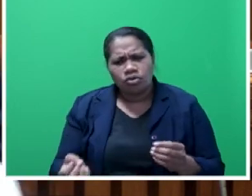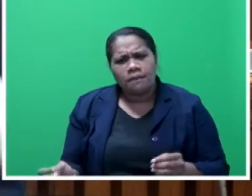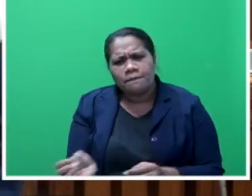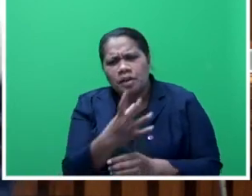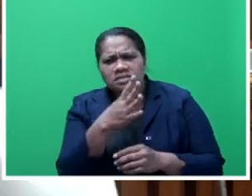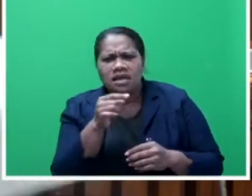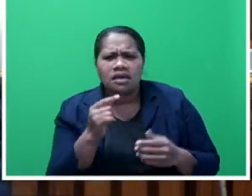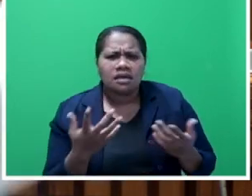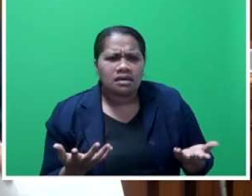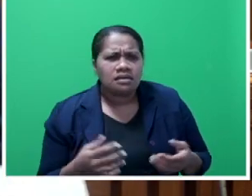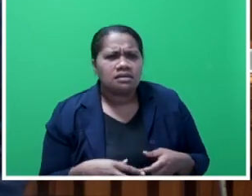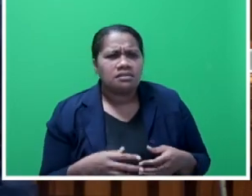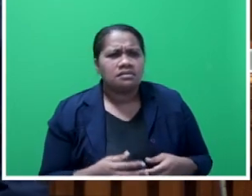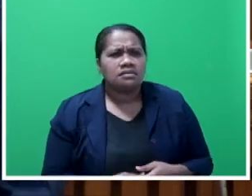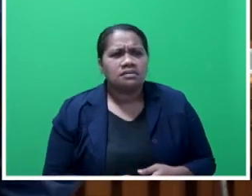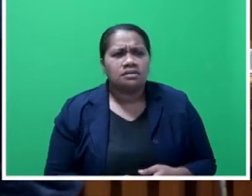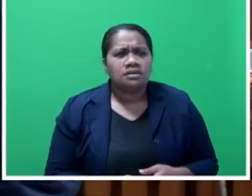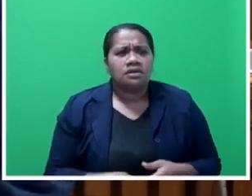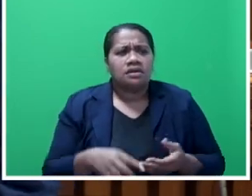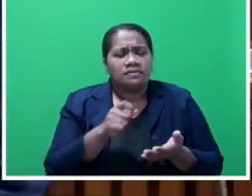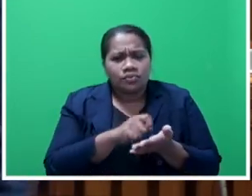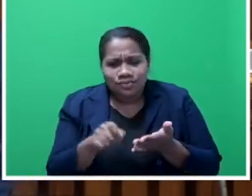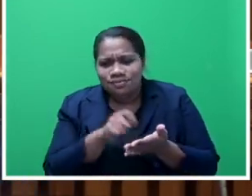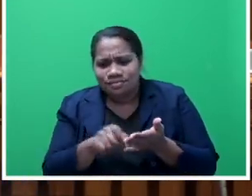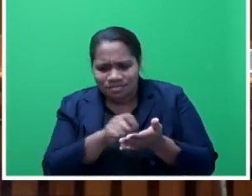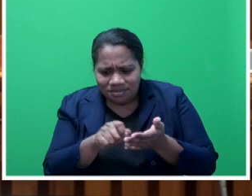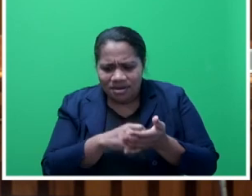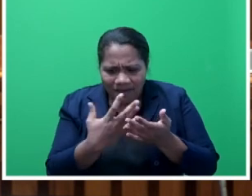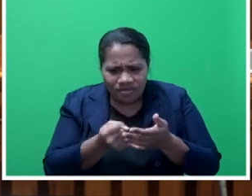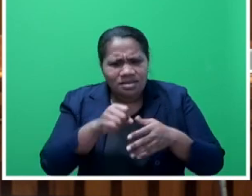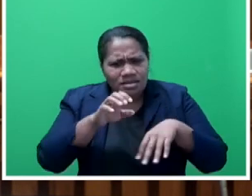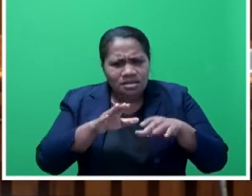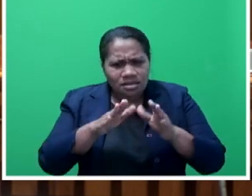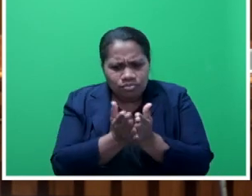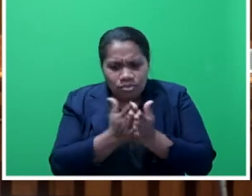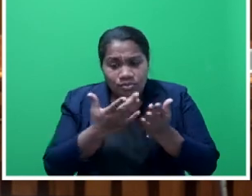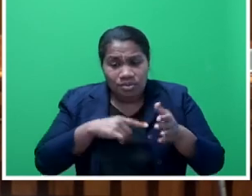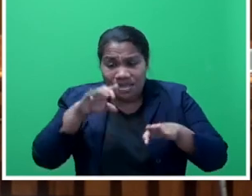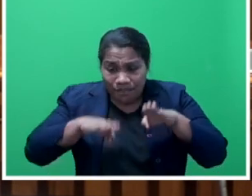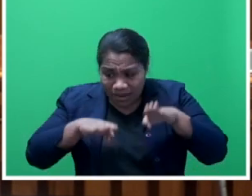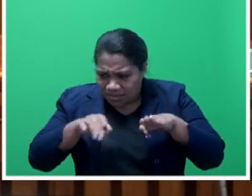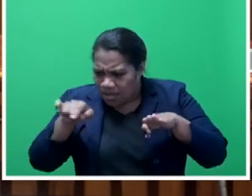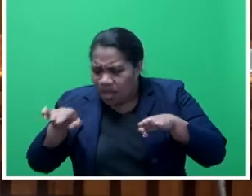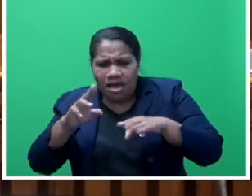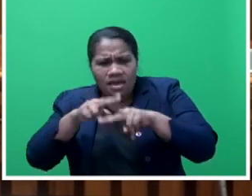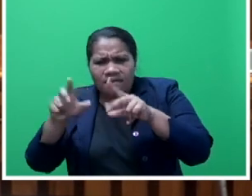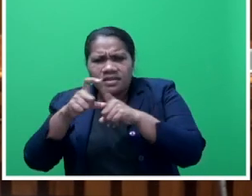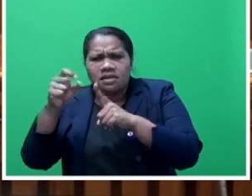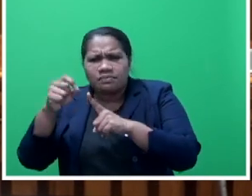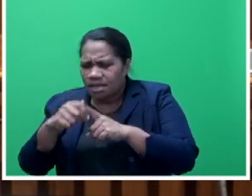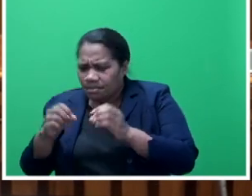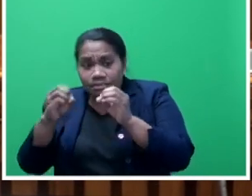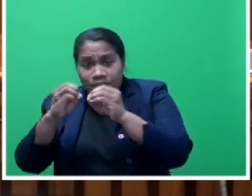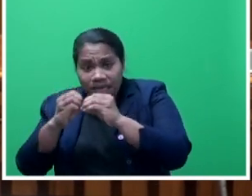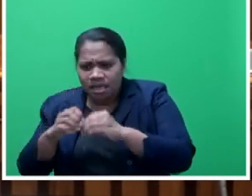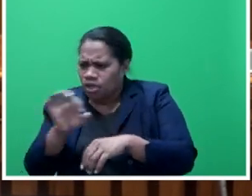of loans had to be written off the books because the balance sheet of FDB did not look good at all. There were so many bad debts on the books.